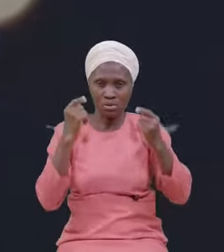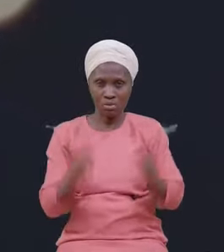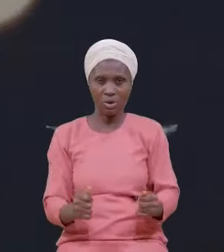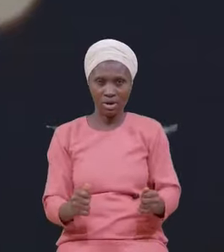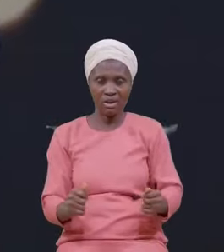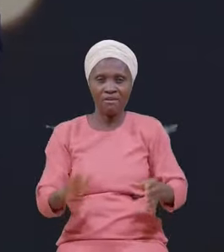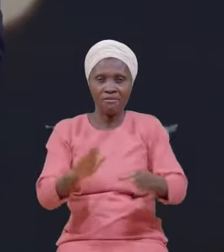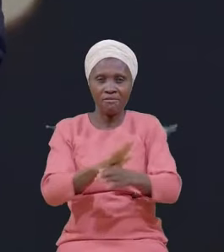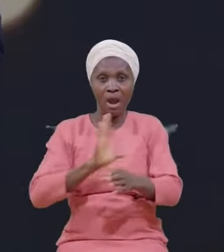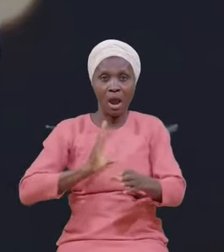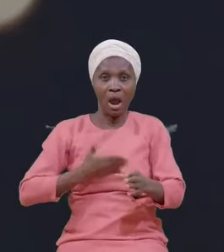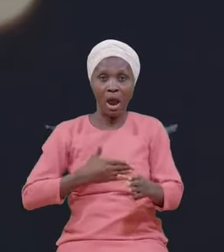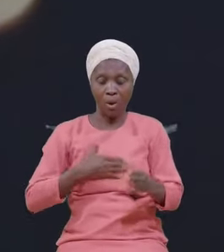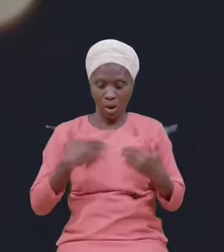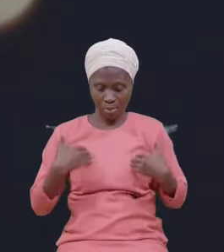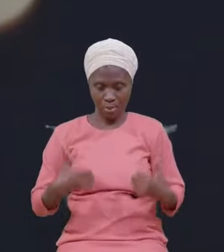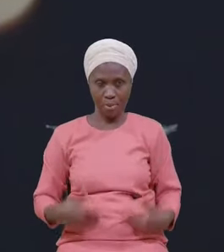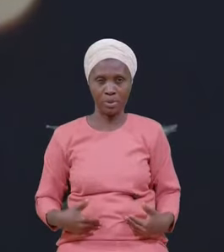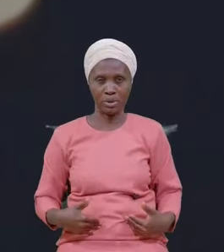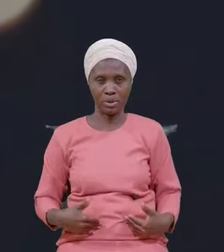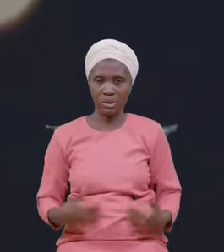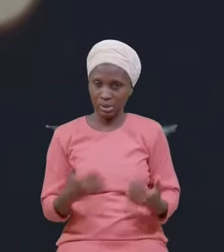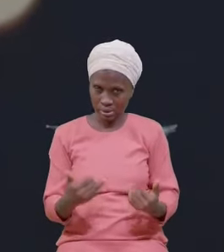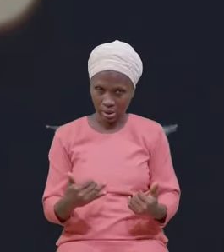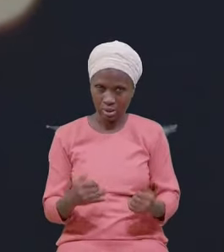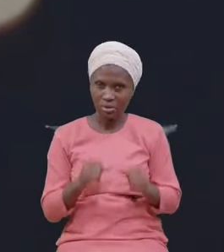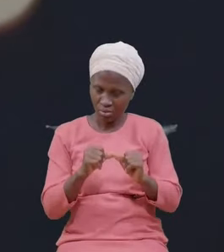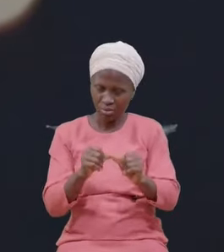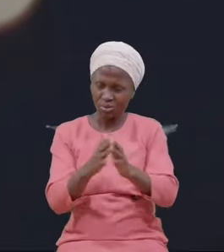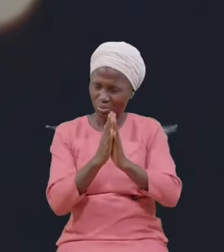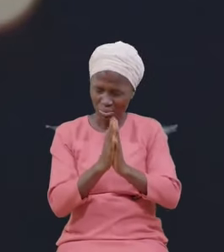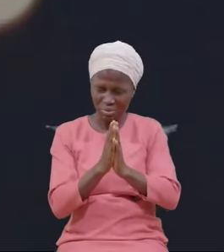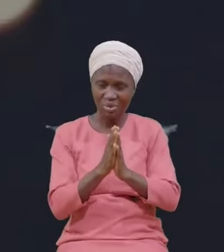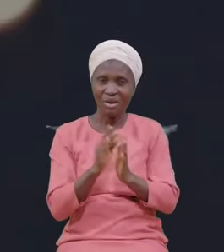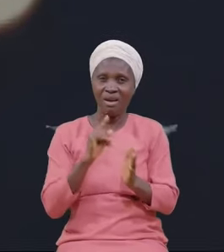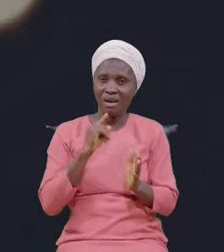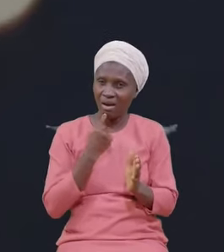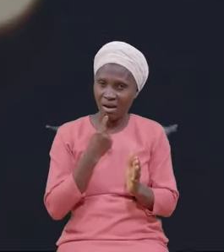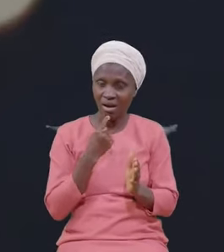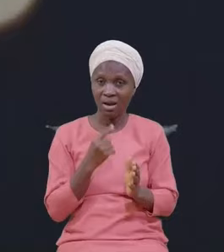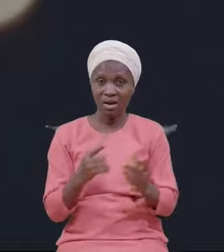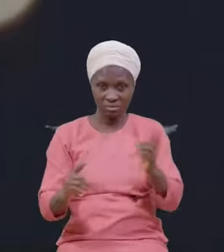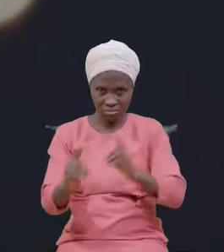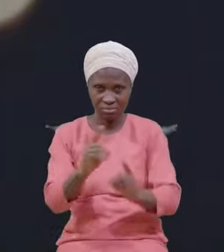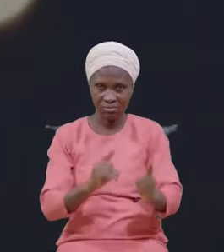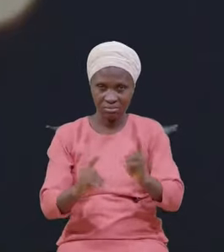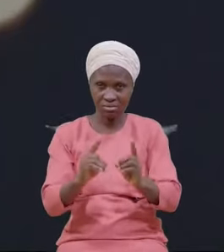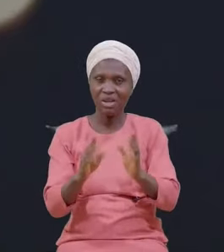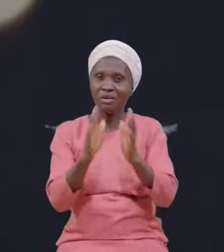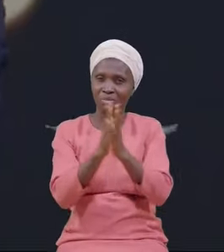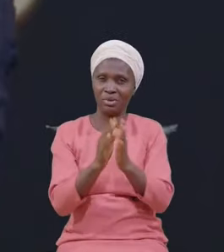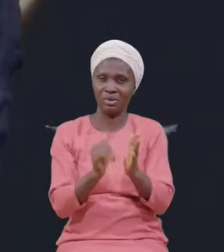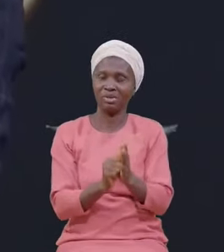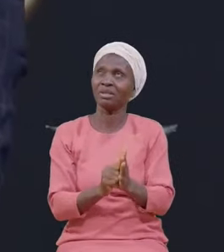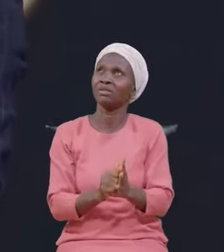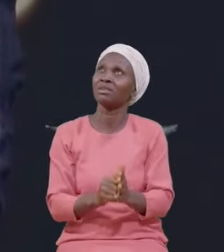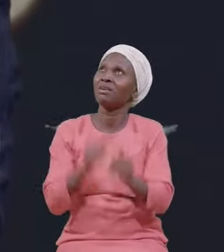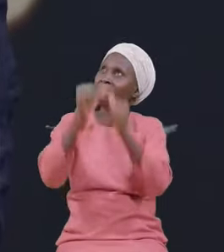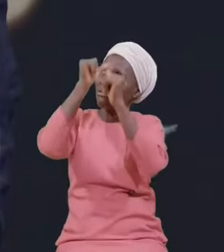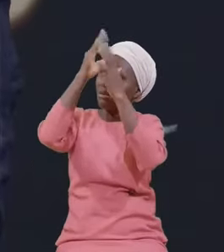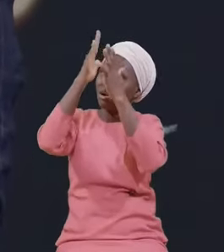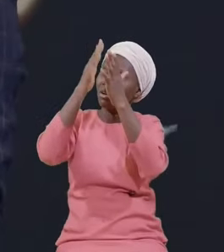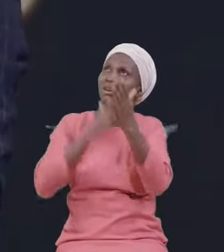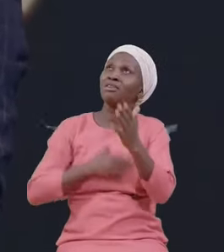body as we round up begin to pray and say father remove every dis